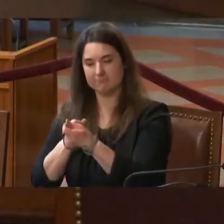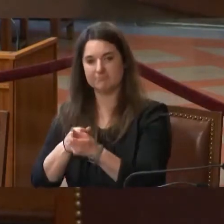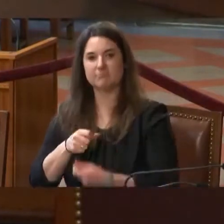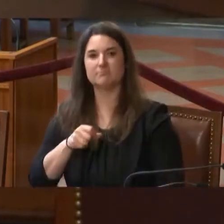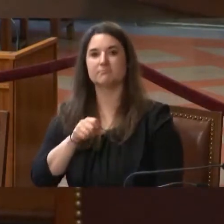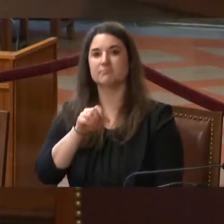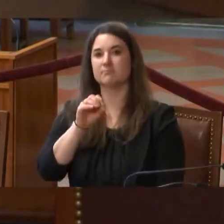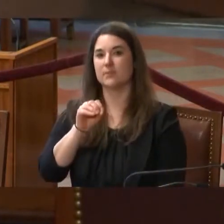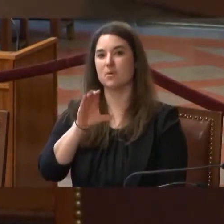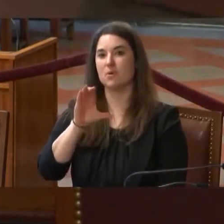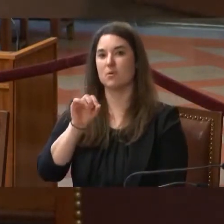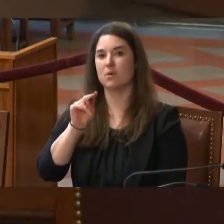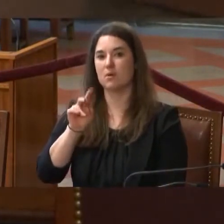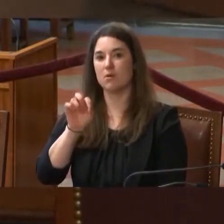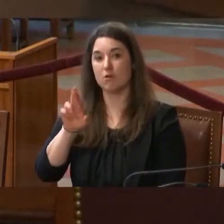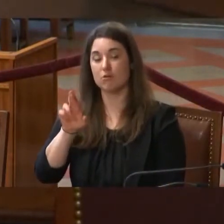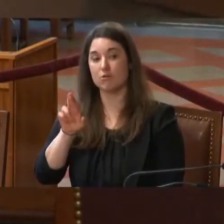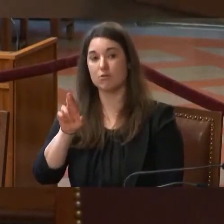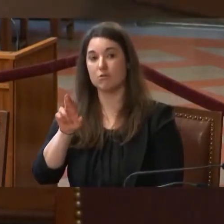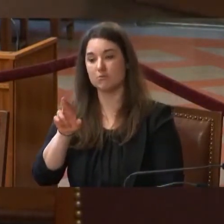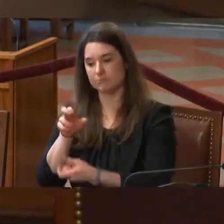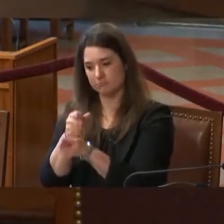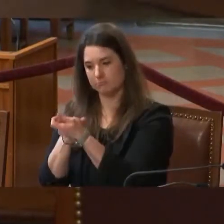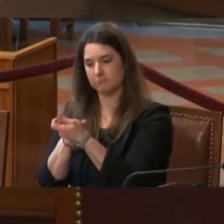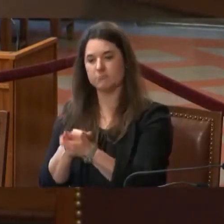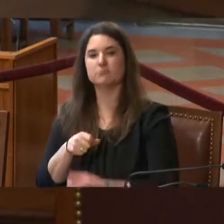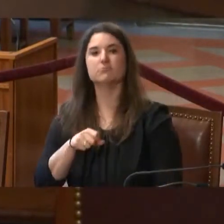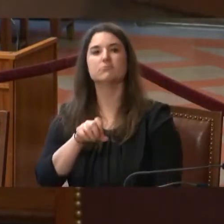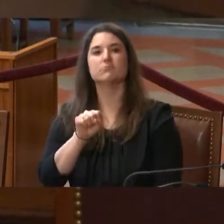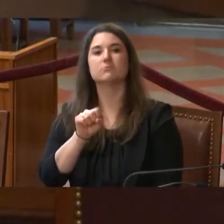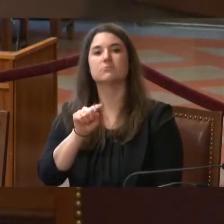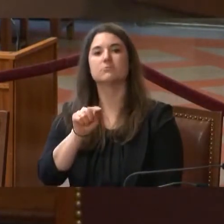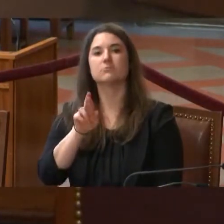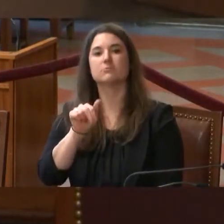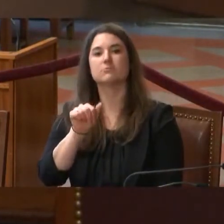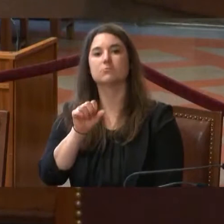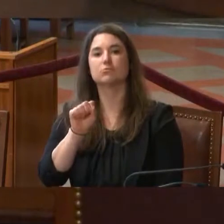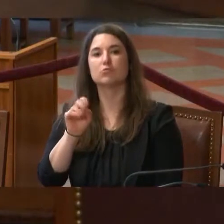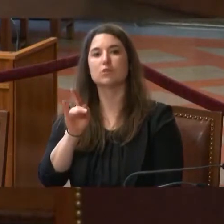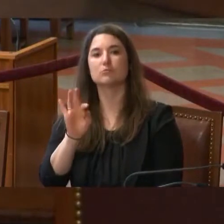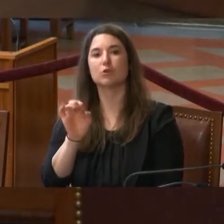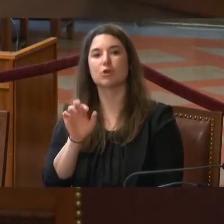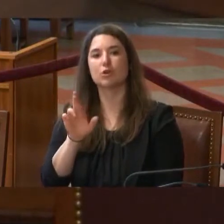Aye. Mr. O'Connor. Aye. Ms. Strasburger.